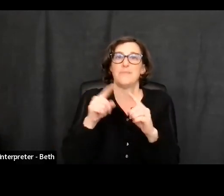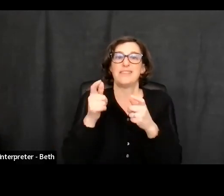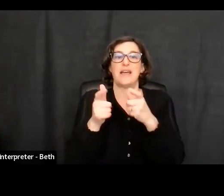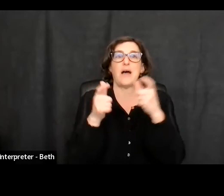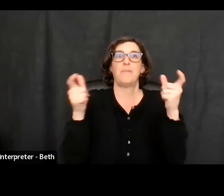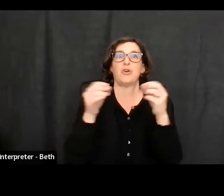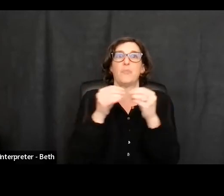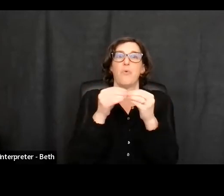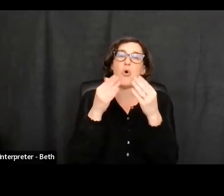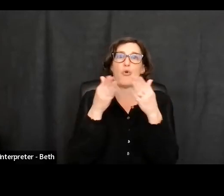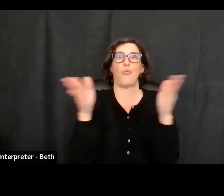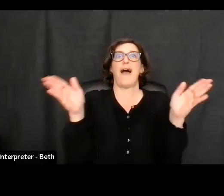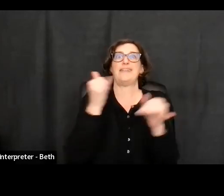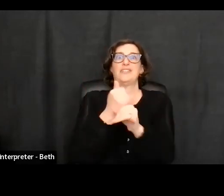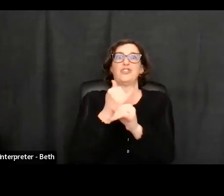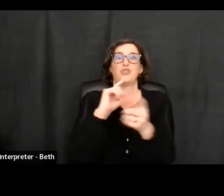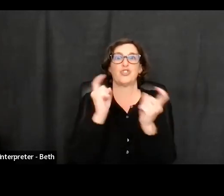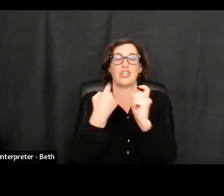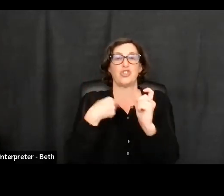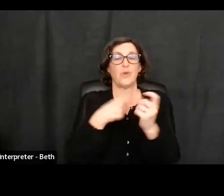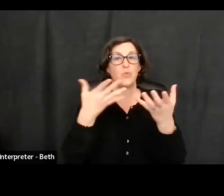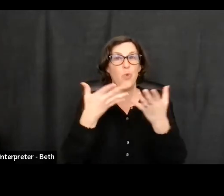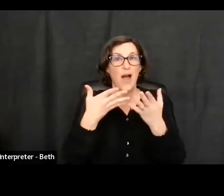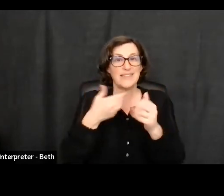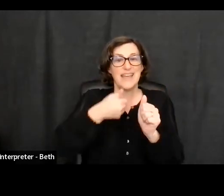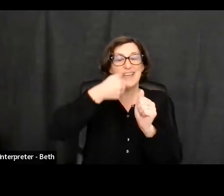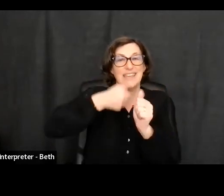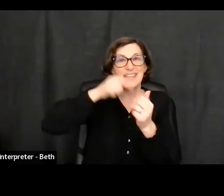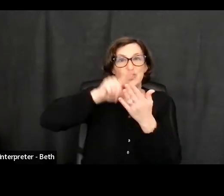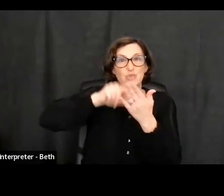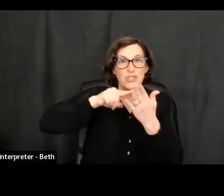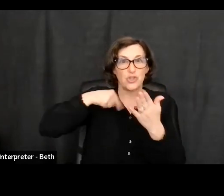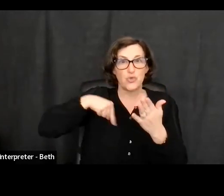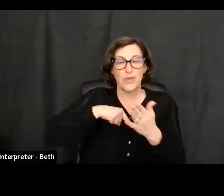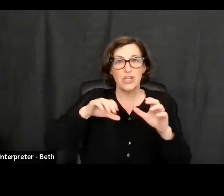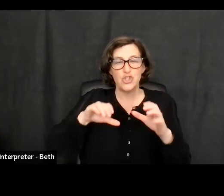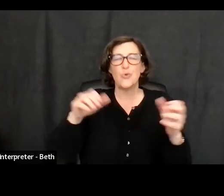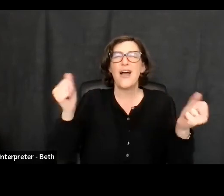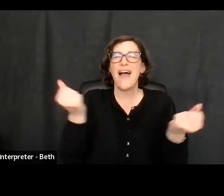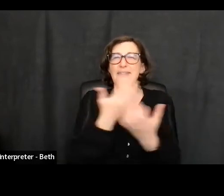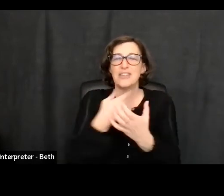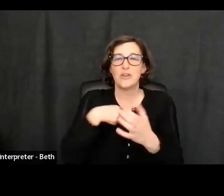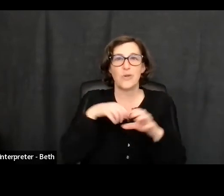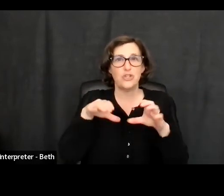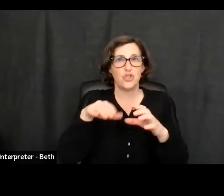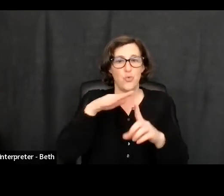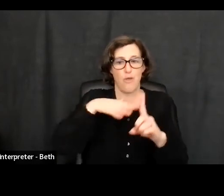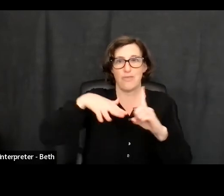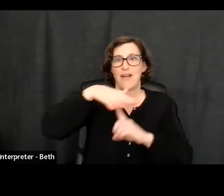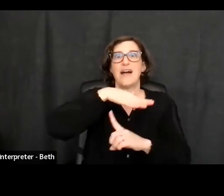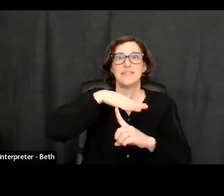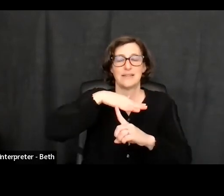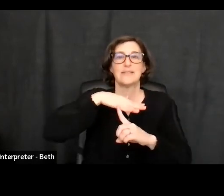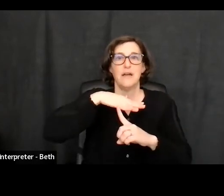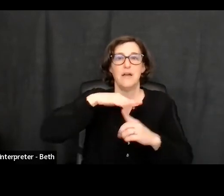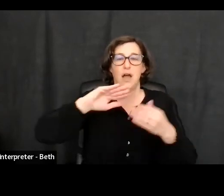we want to see, every piece of research we do, everything that we do in the context of the